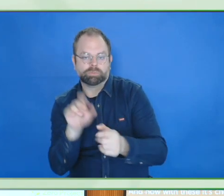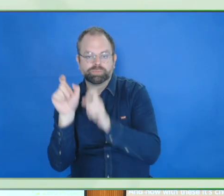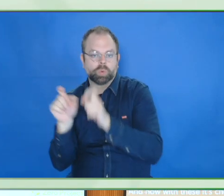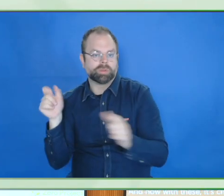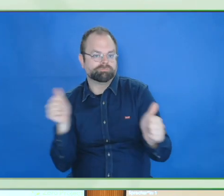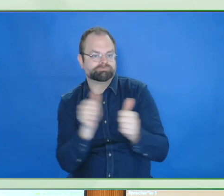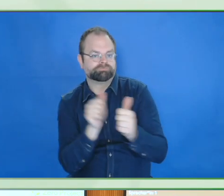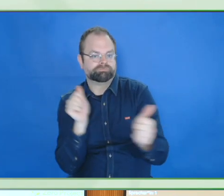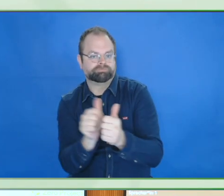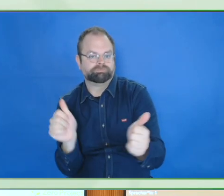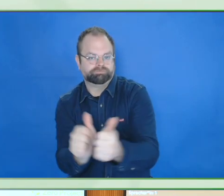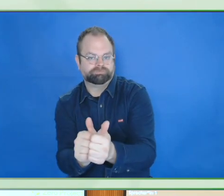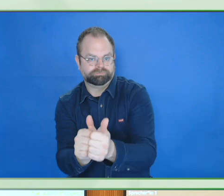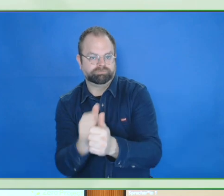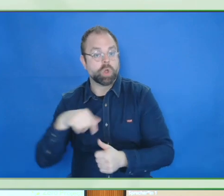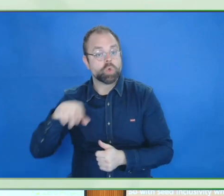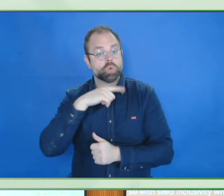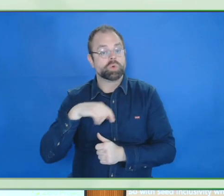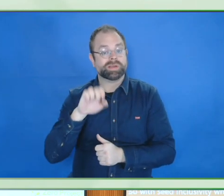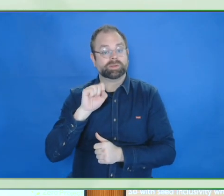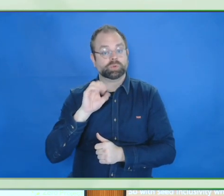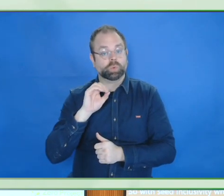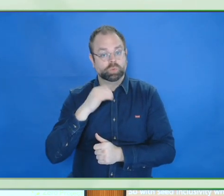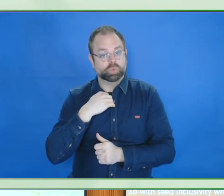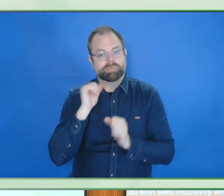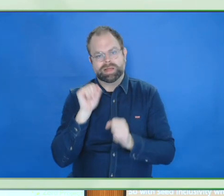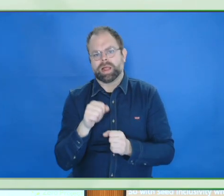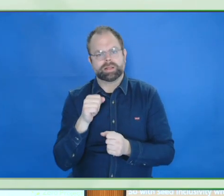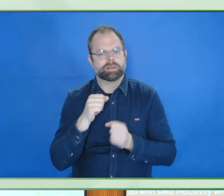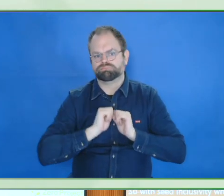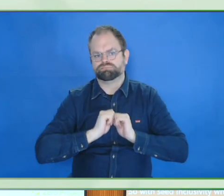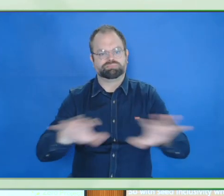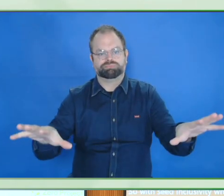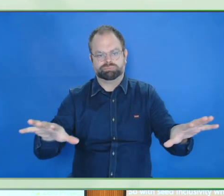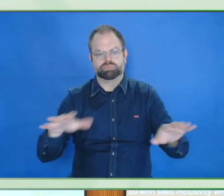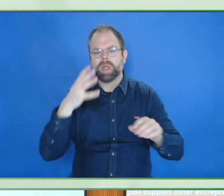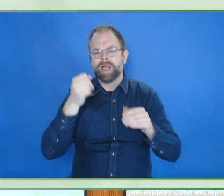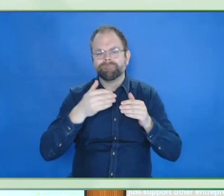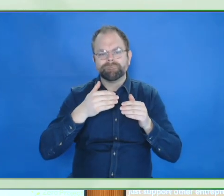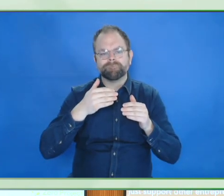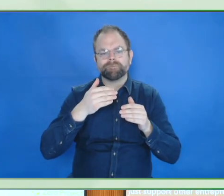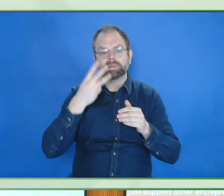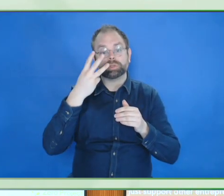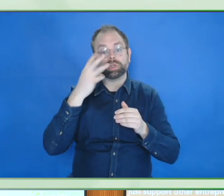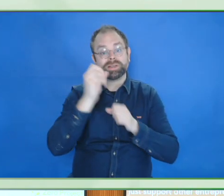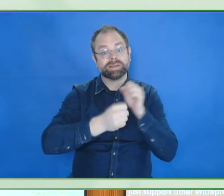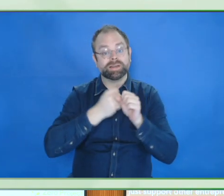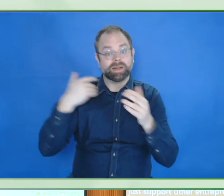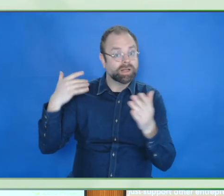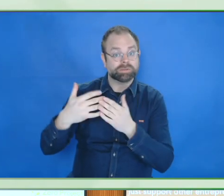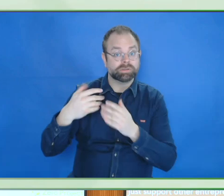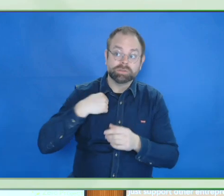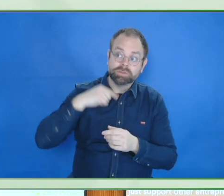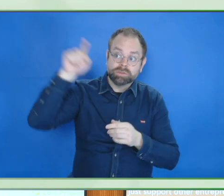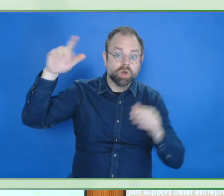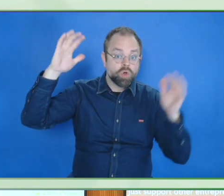trying to do is not just support other entrepreneurs who have a vision, but also help them support the other people they are serving as